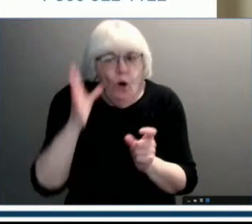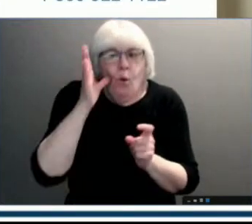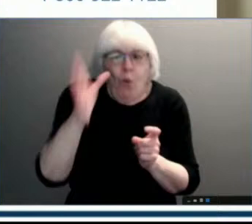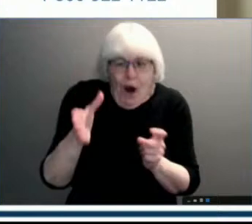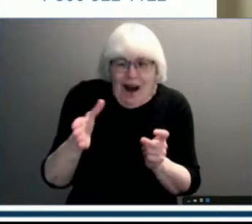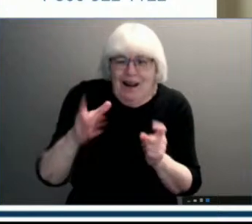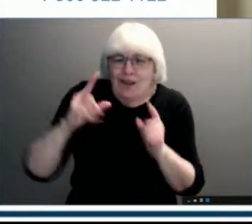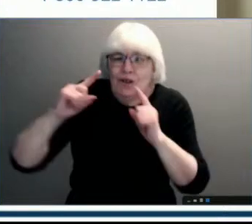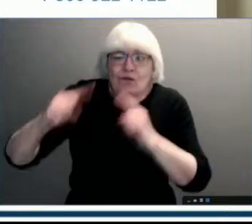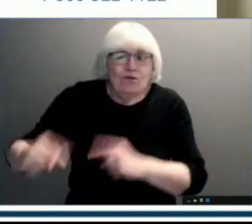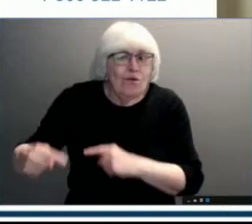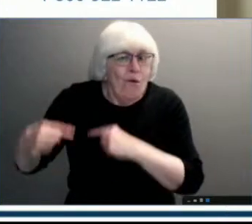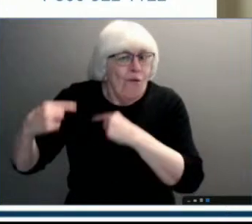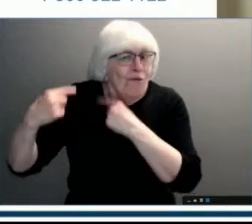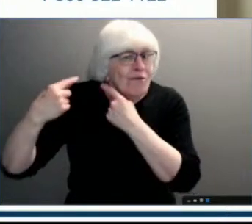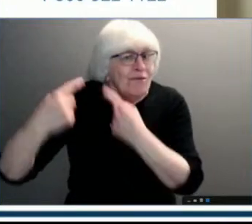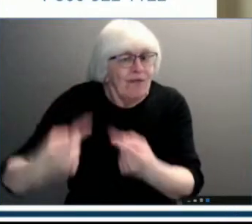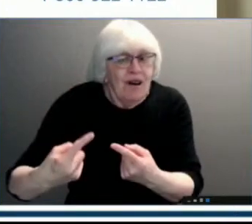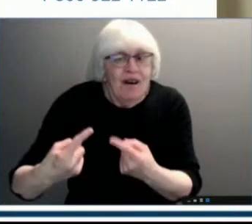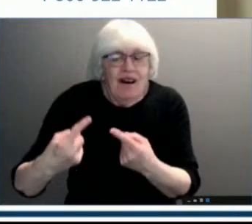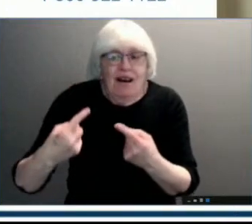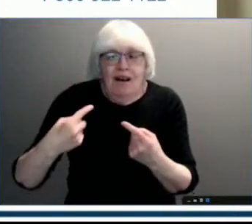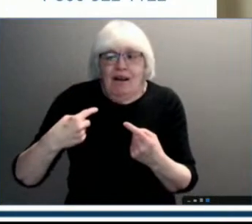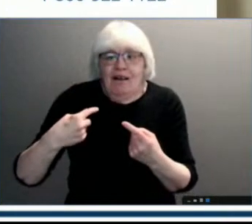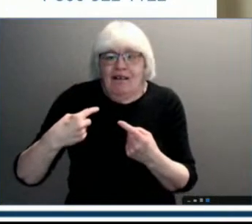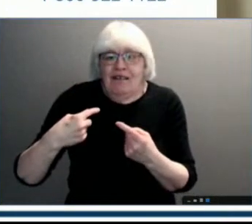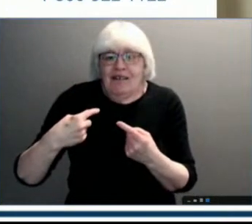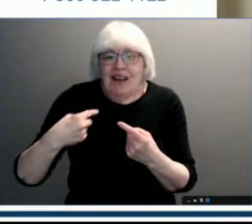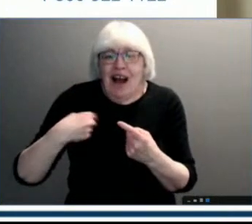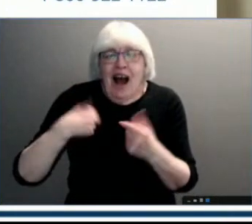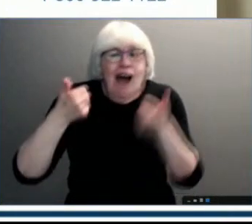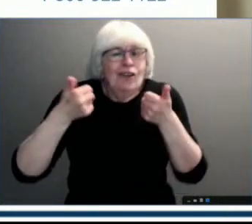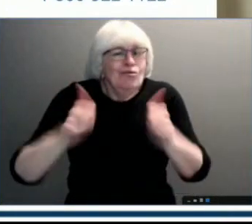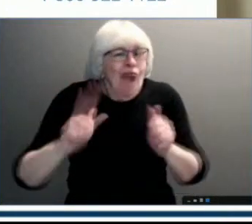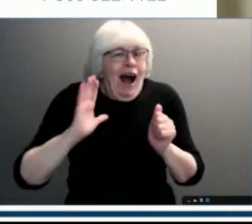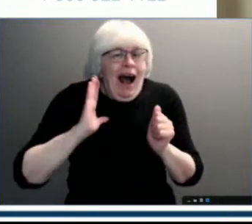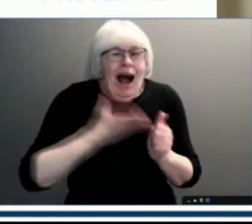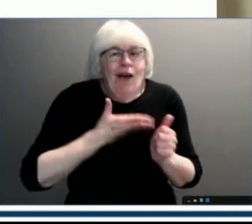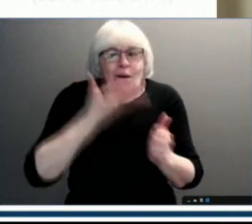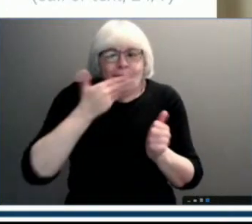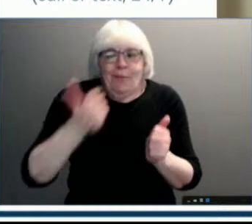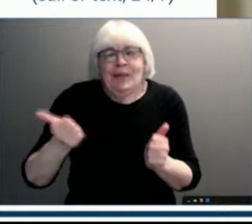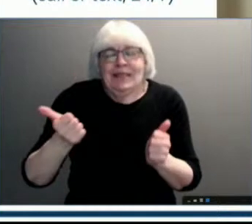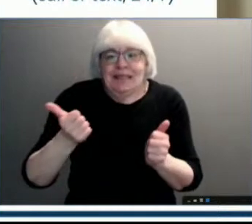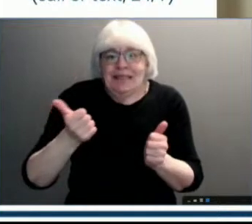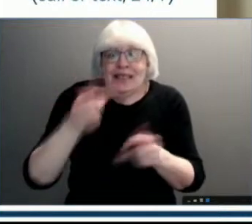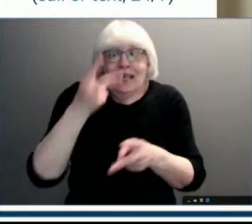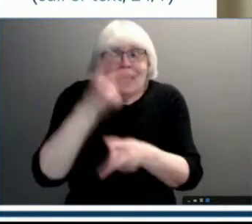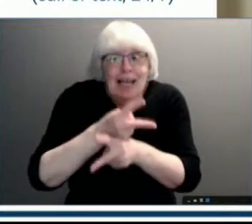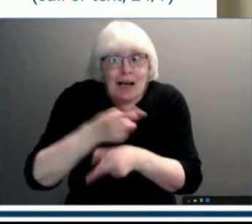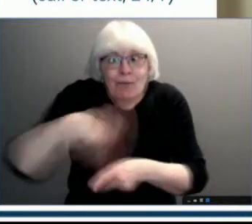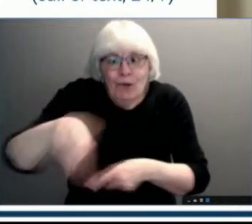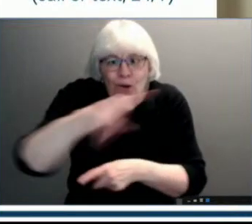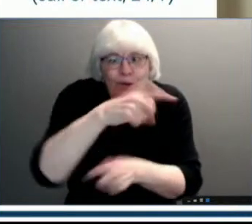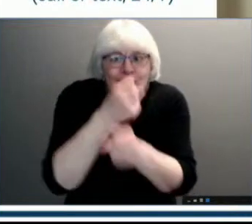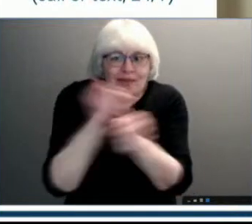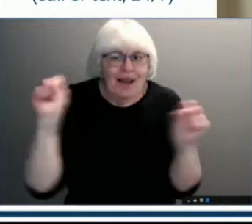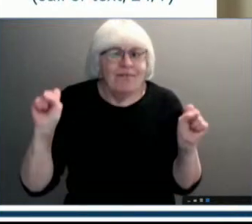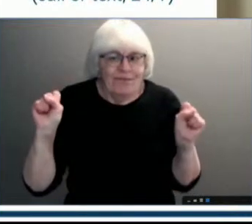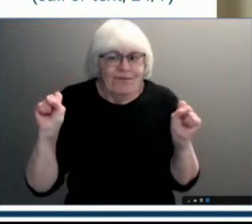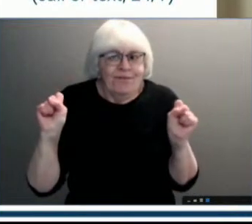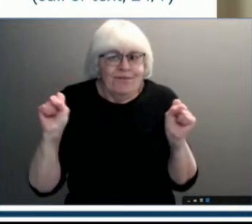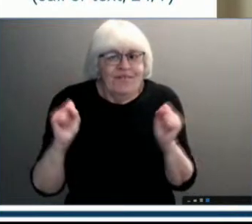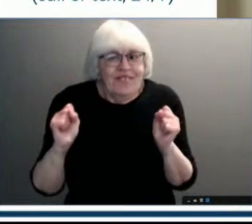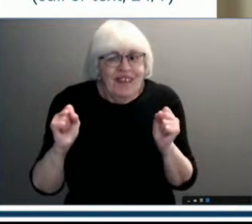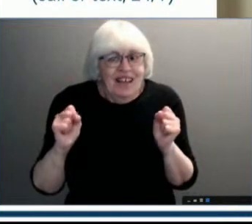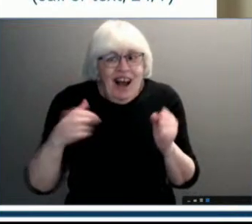being done to keep people safe with an eye to some semblance of normal. Some sense of normal that includes